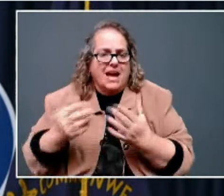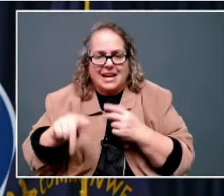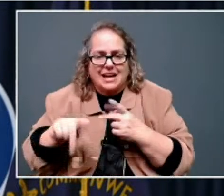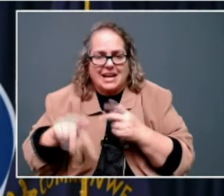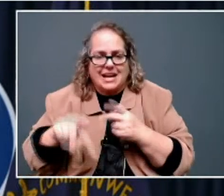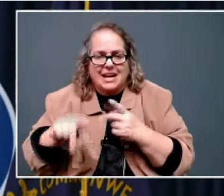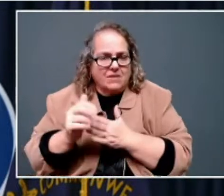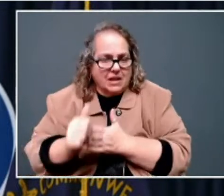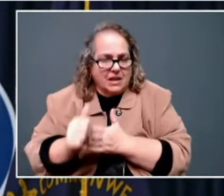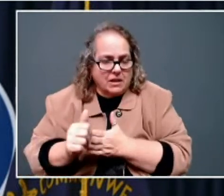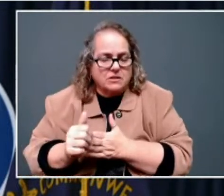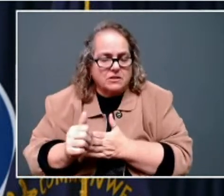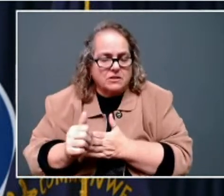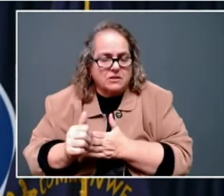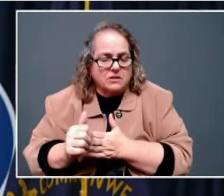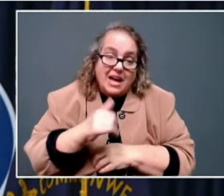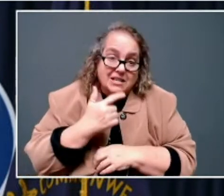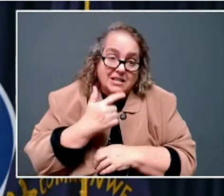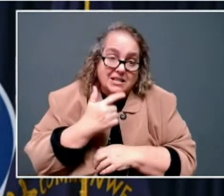mean, with that said, when